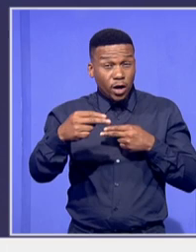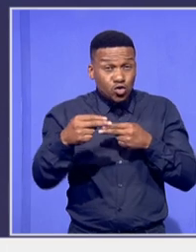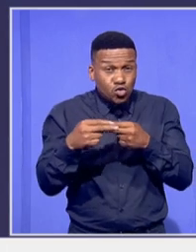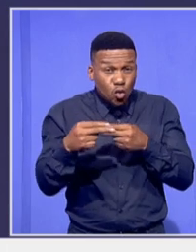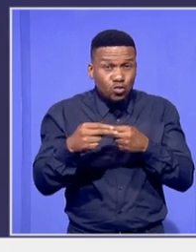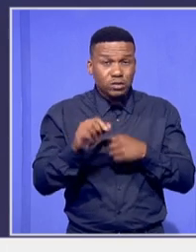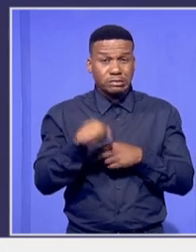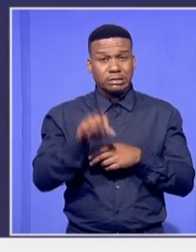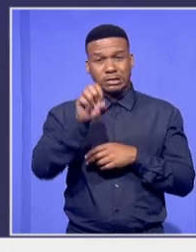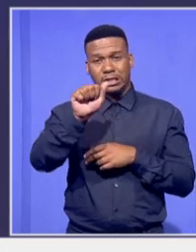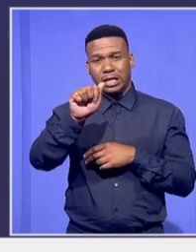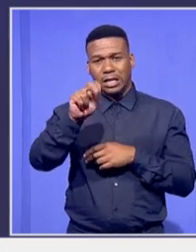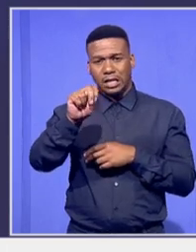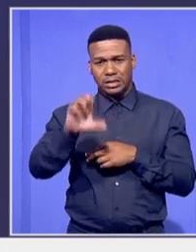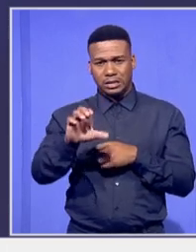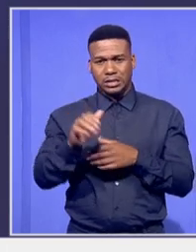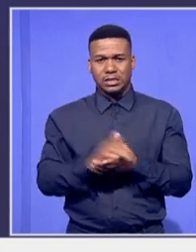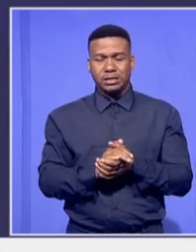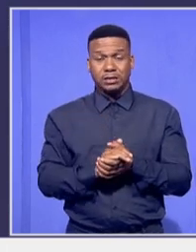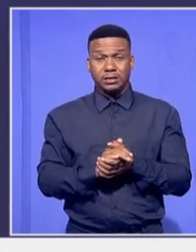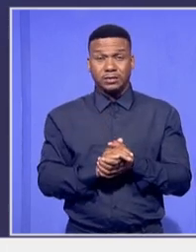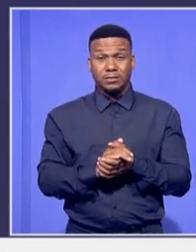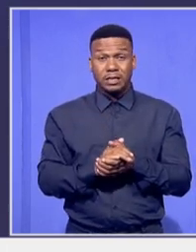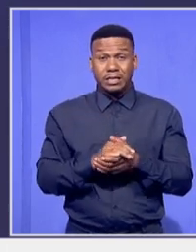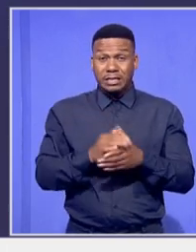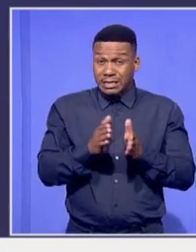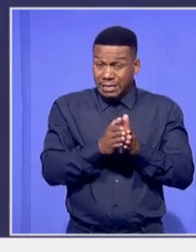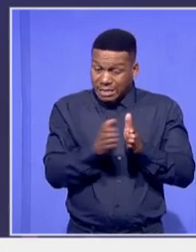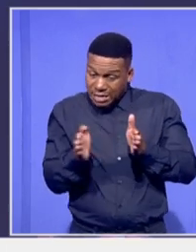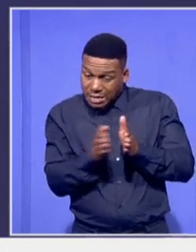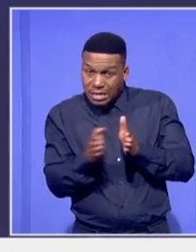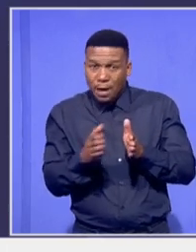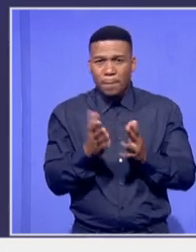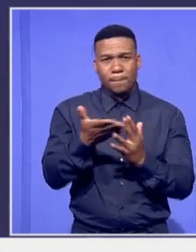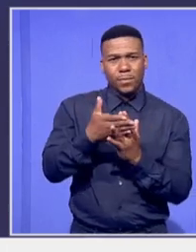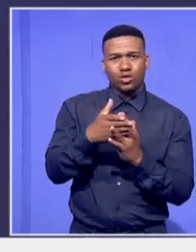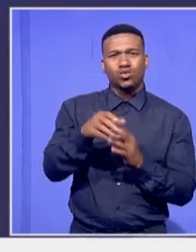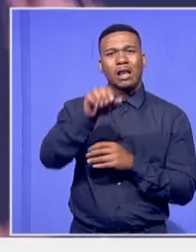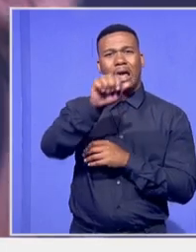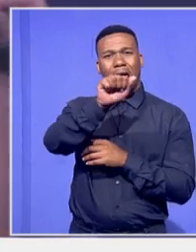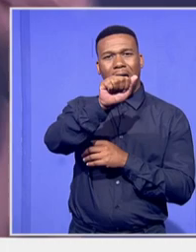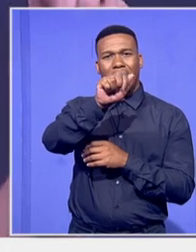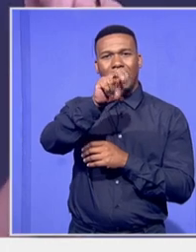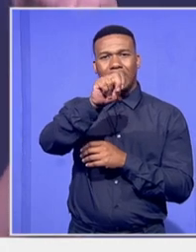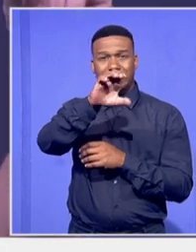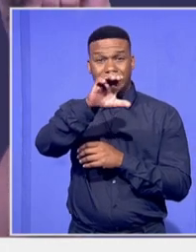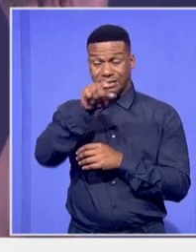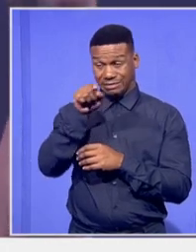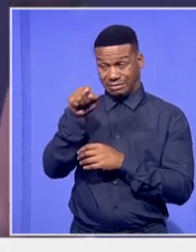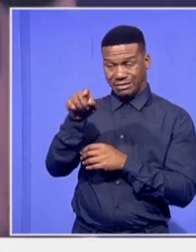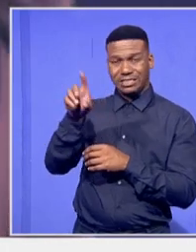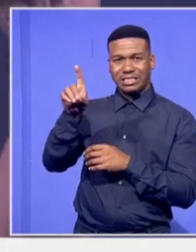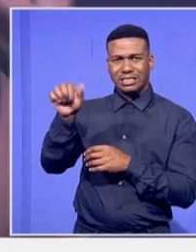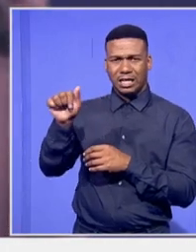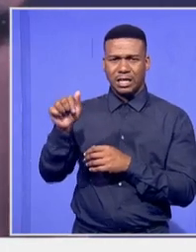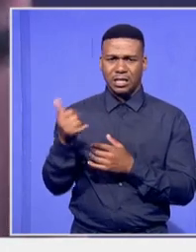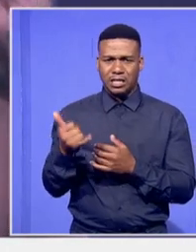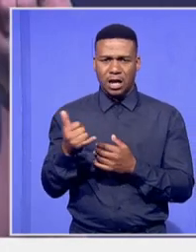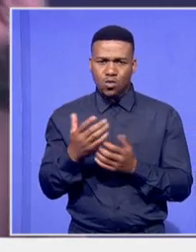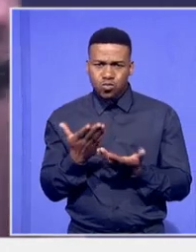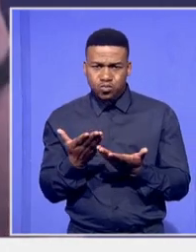what it looks like. A gap between the DA and the ANC, frequently polled